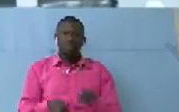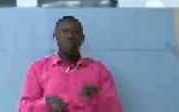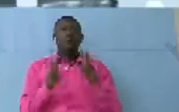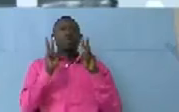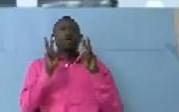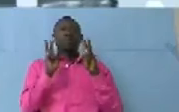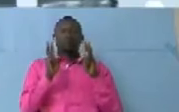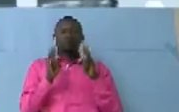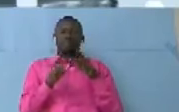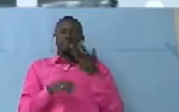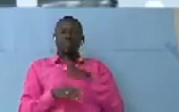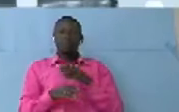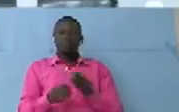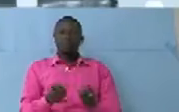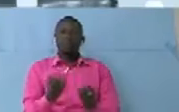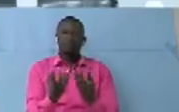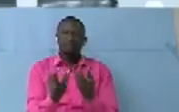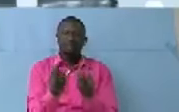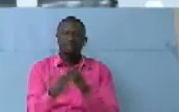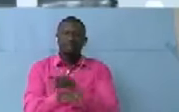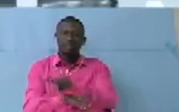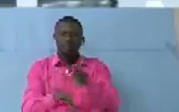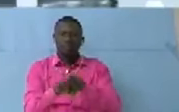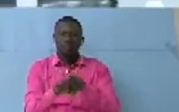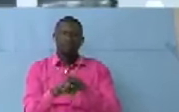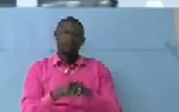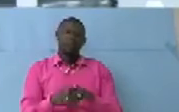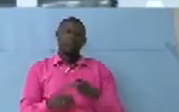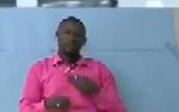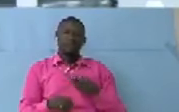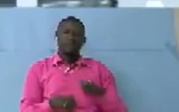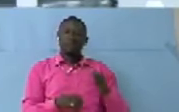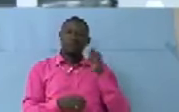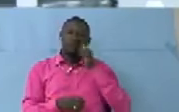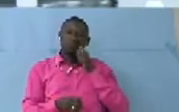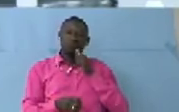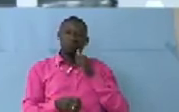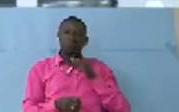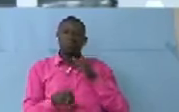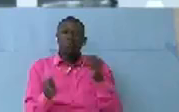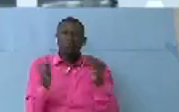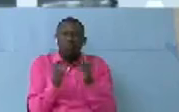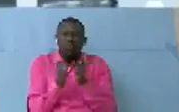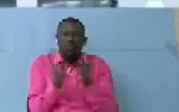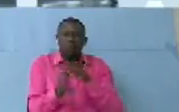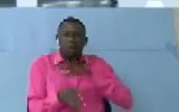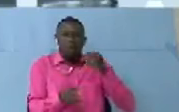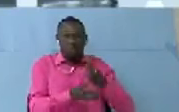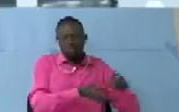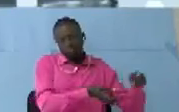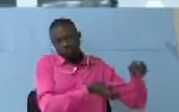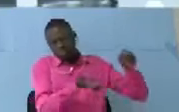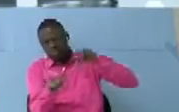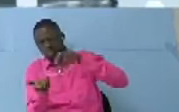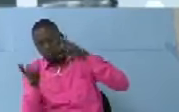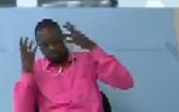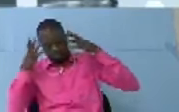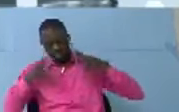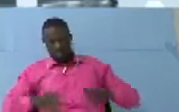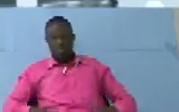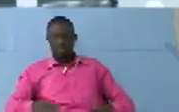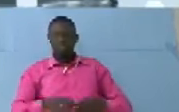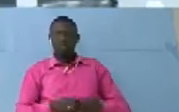When I got off from the Bahama, it was cold water which they took and poured over me. So you